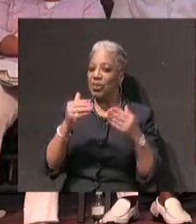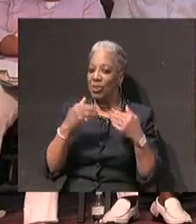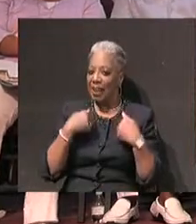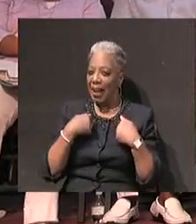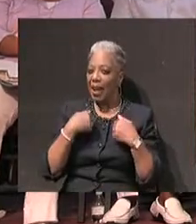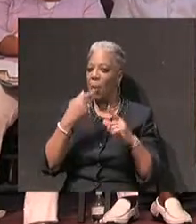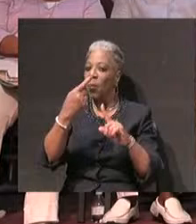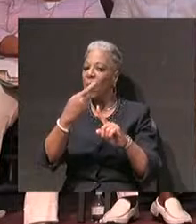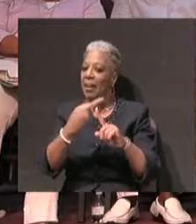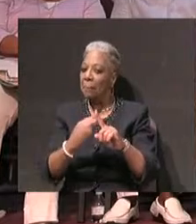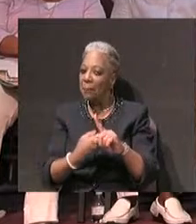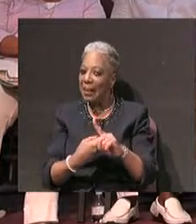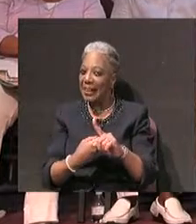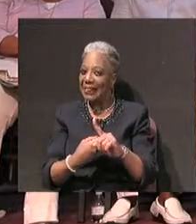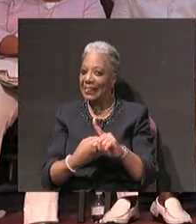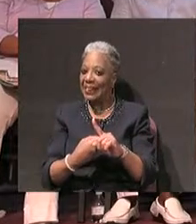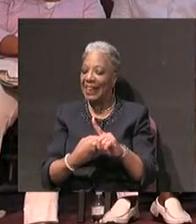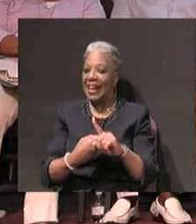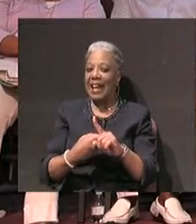women said